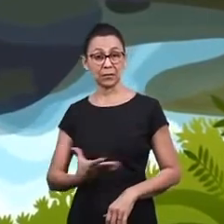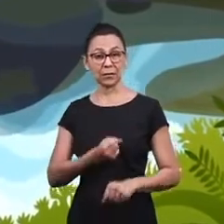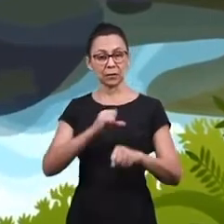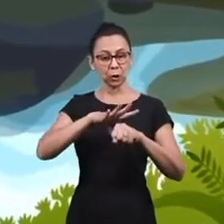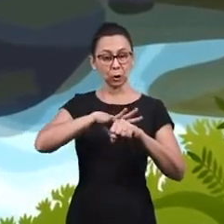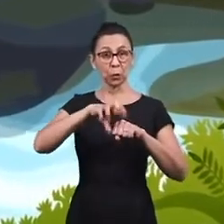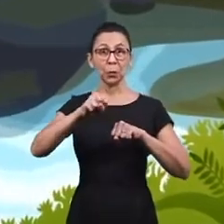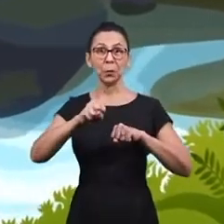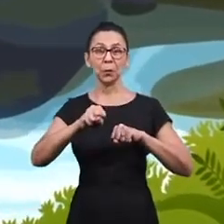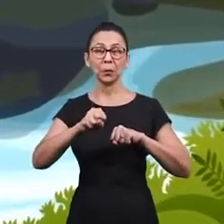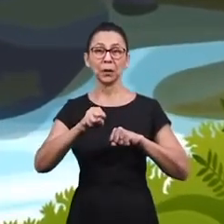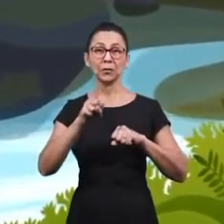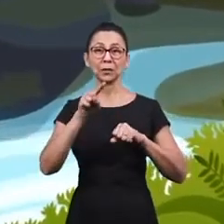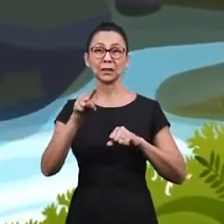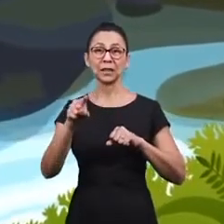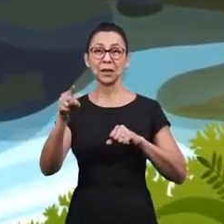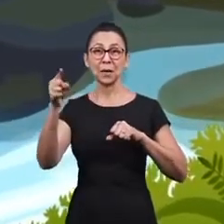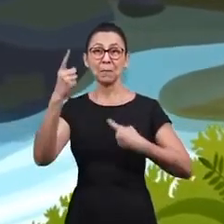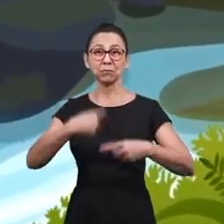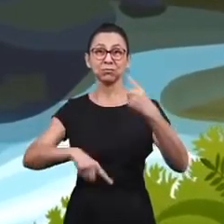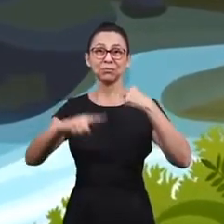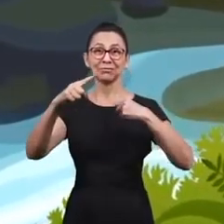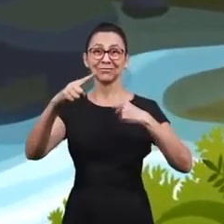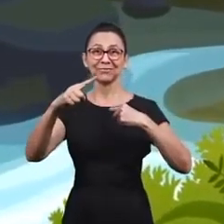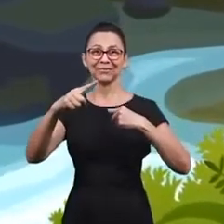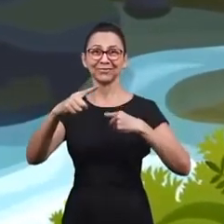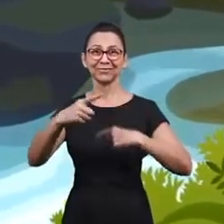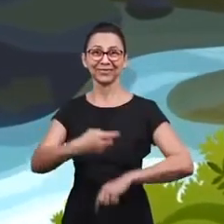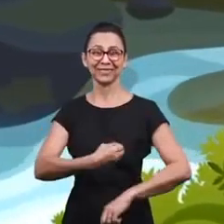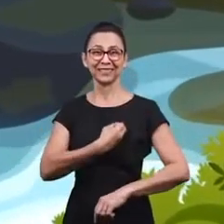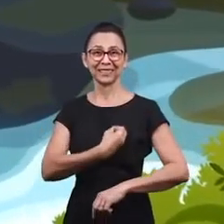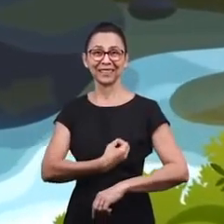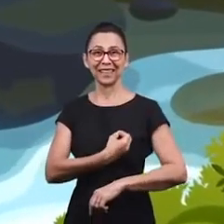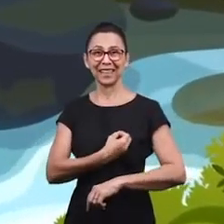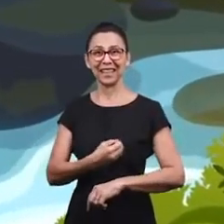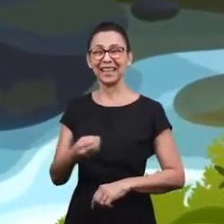These waters heal, and a new creation you will be.